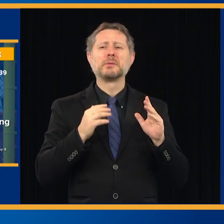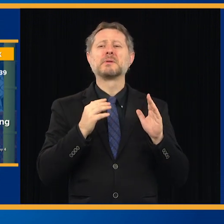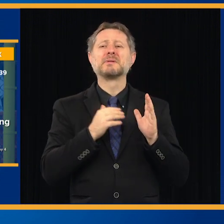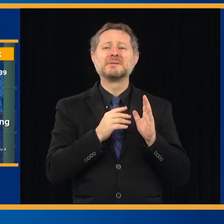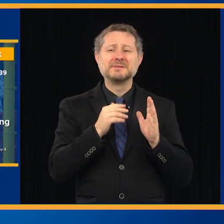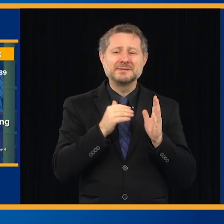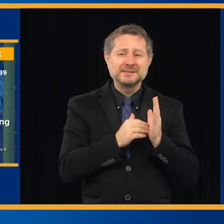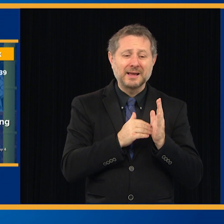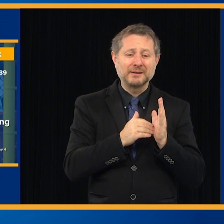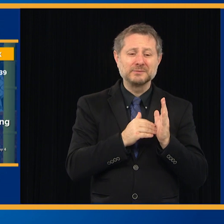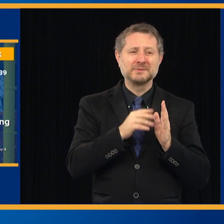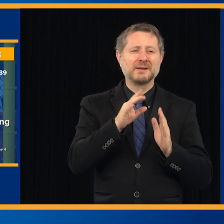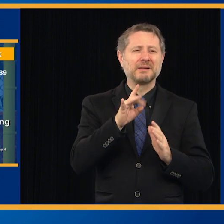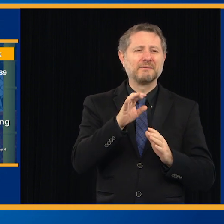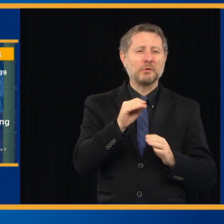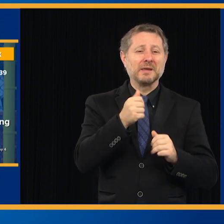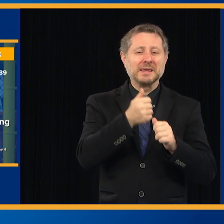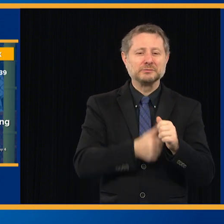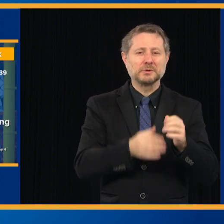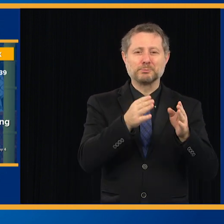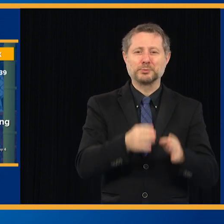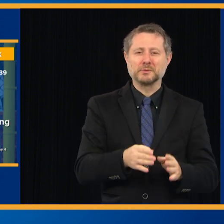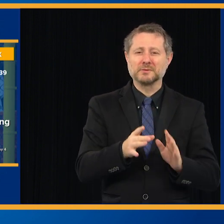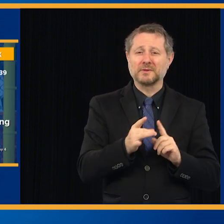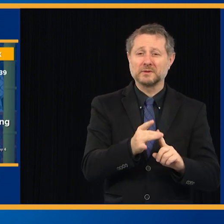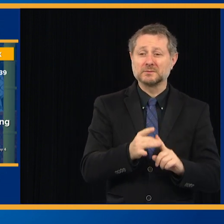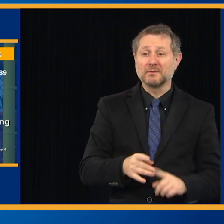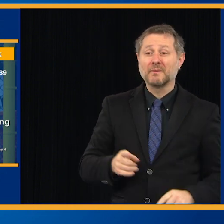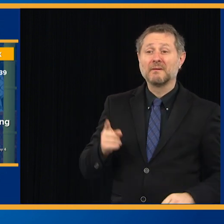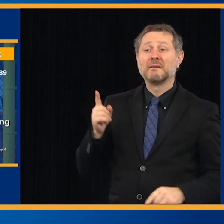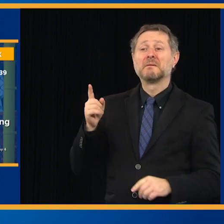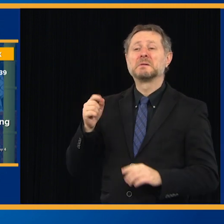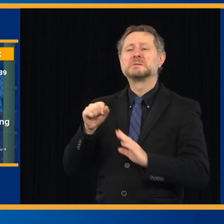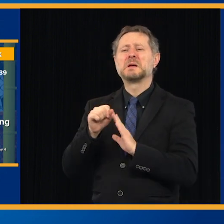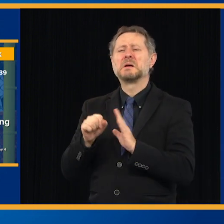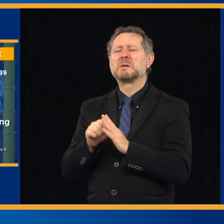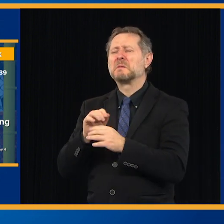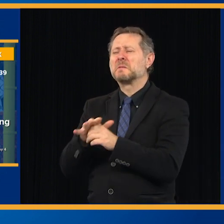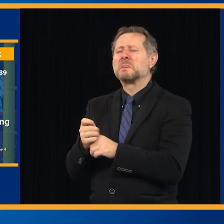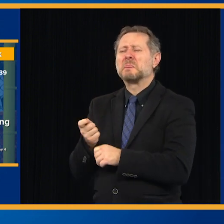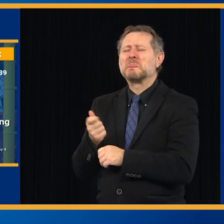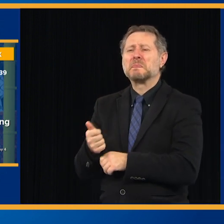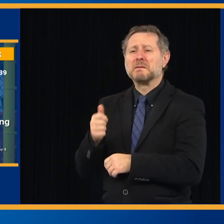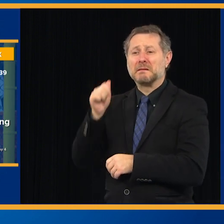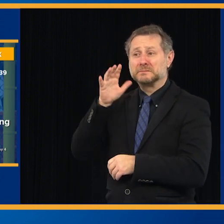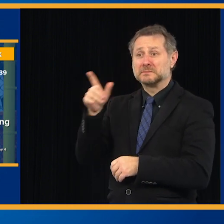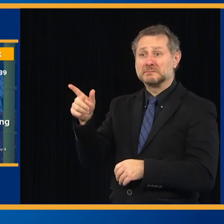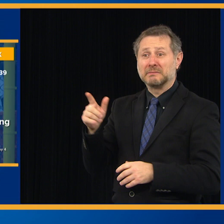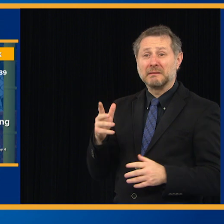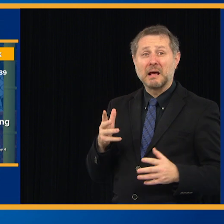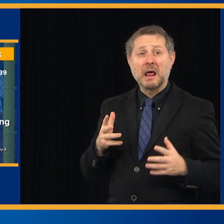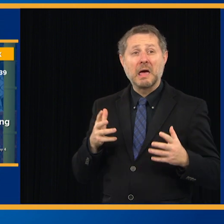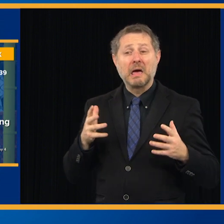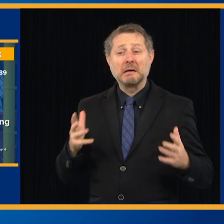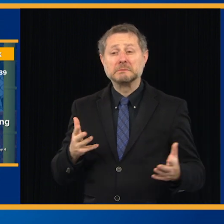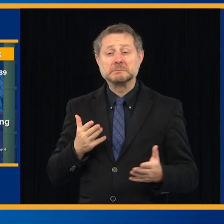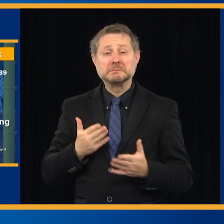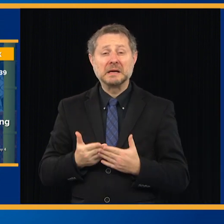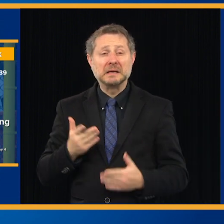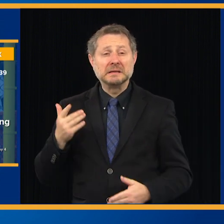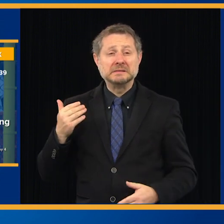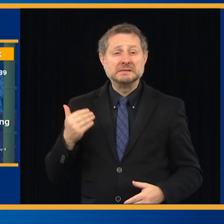COVID case. But states that didn't have many COVID cases also received a tremendous amount of